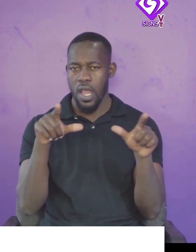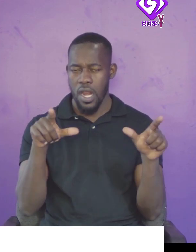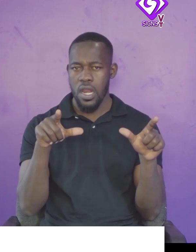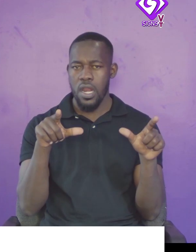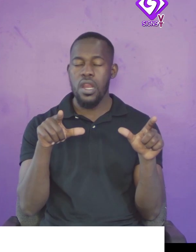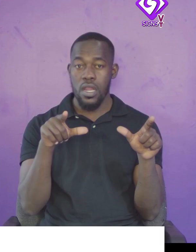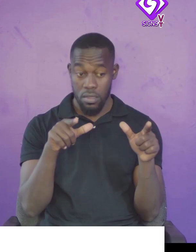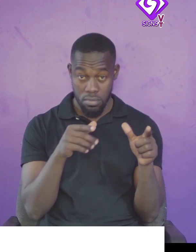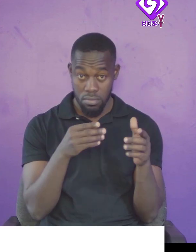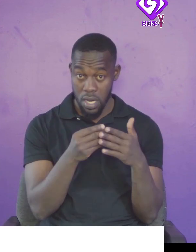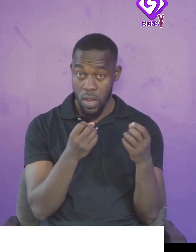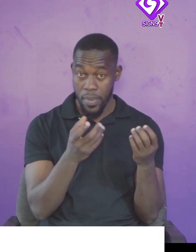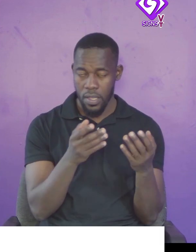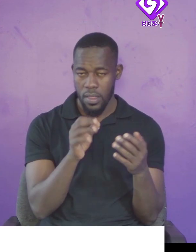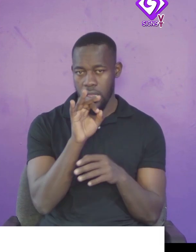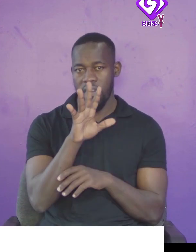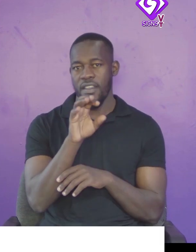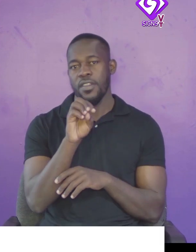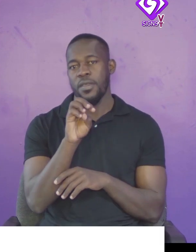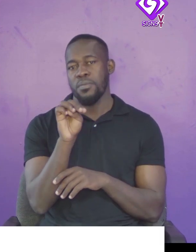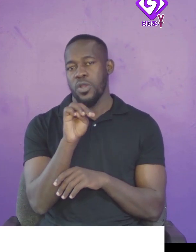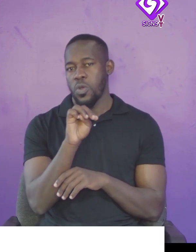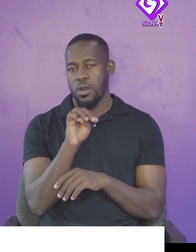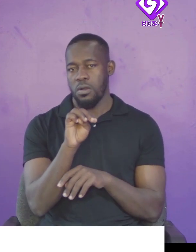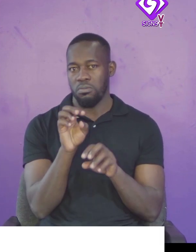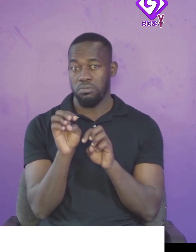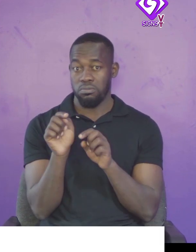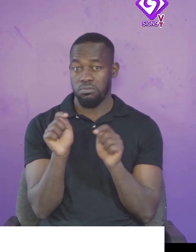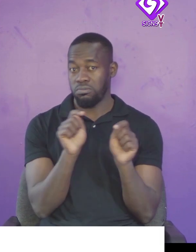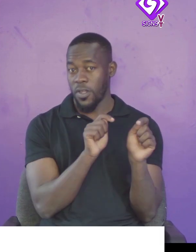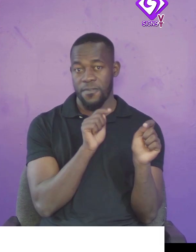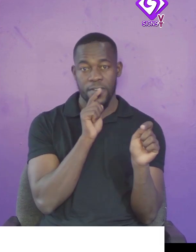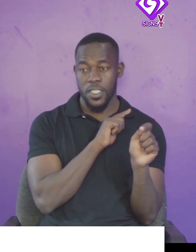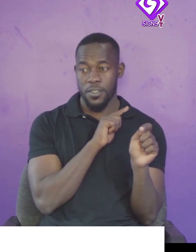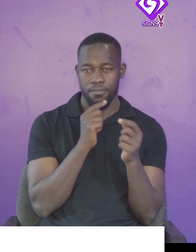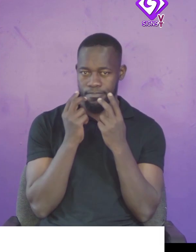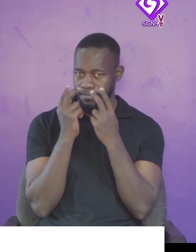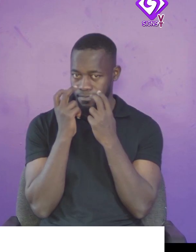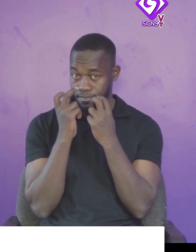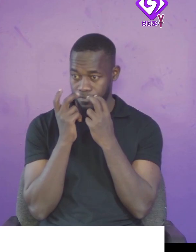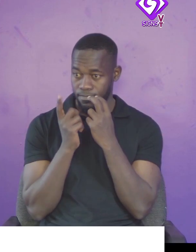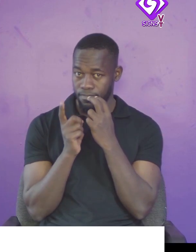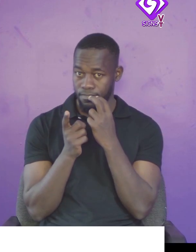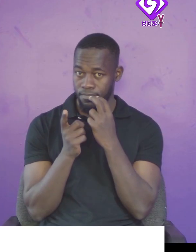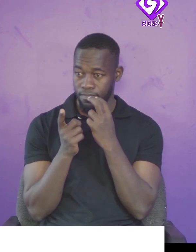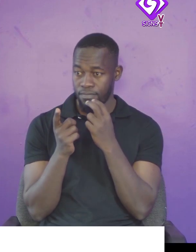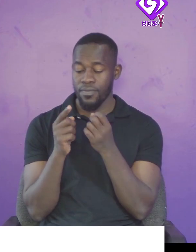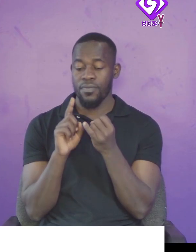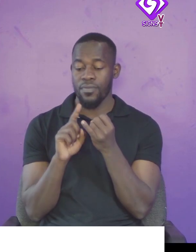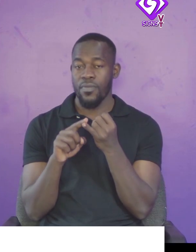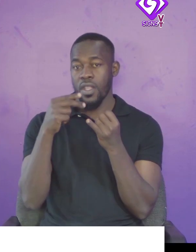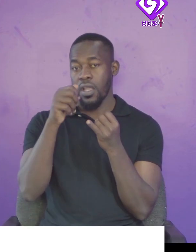at 350 million shillings. The suspects, Harish